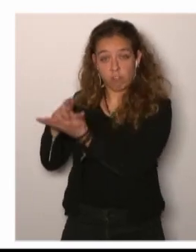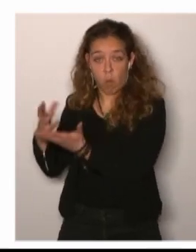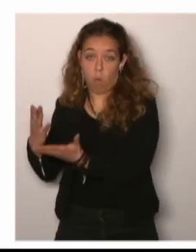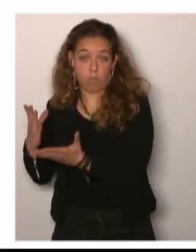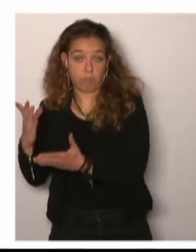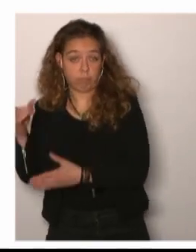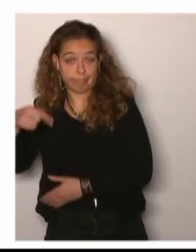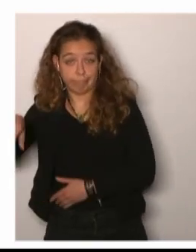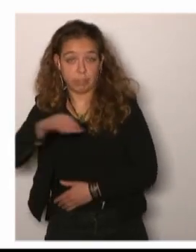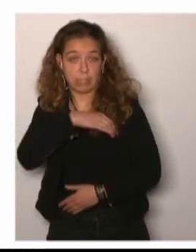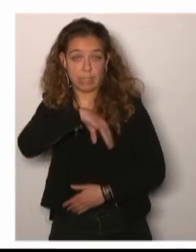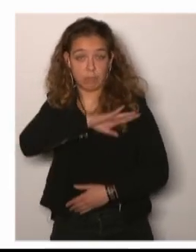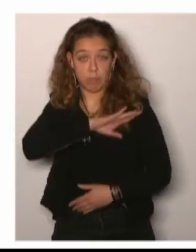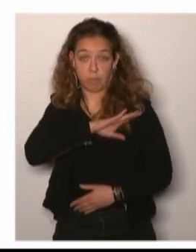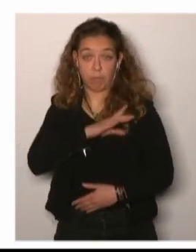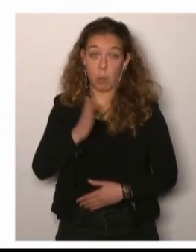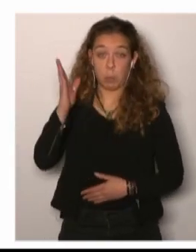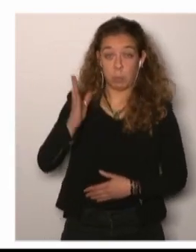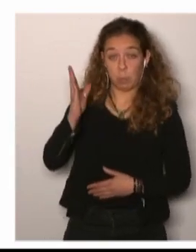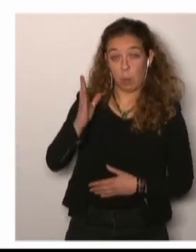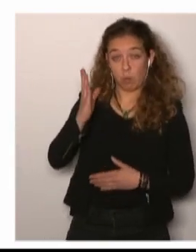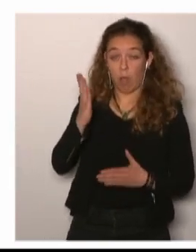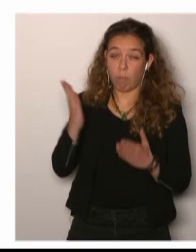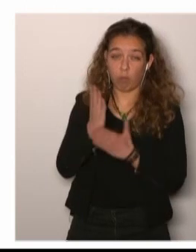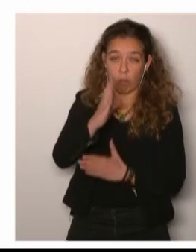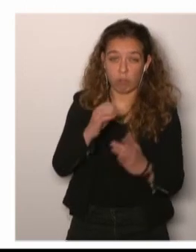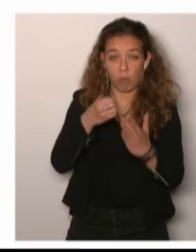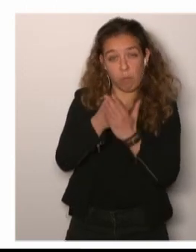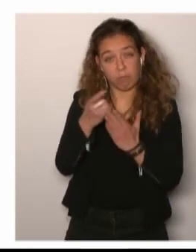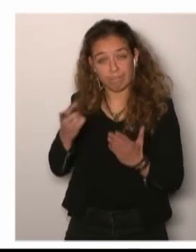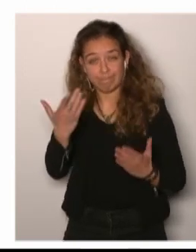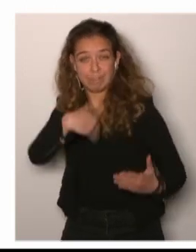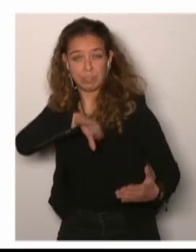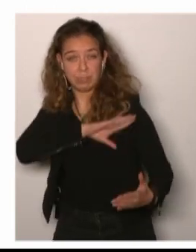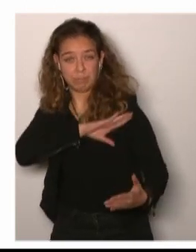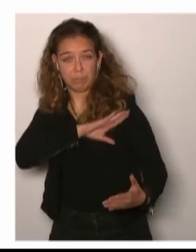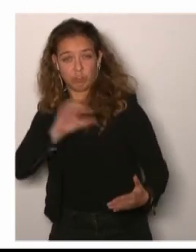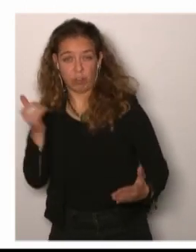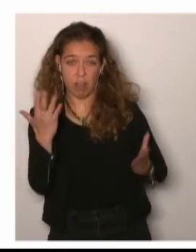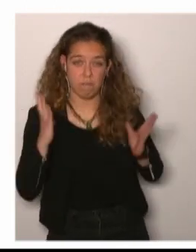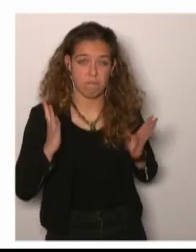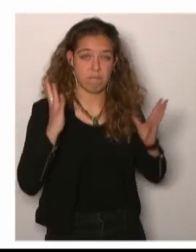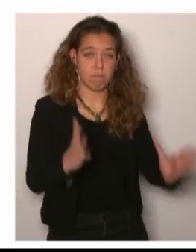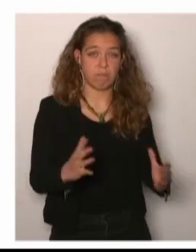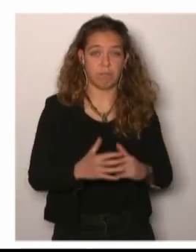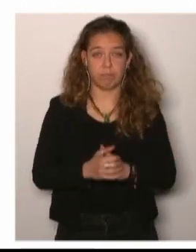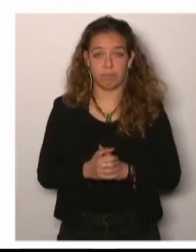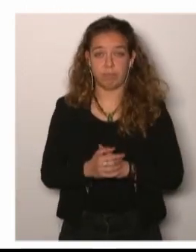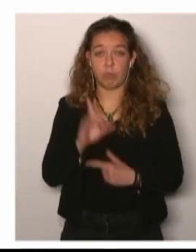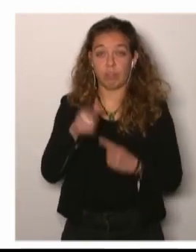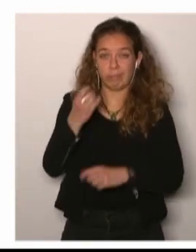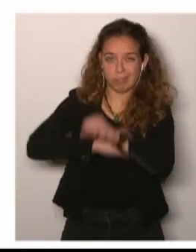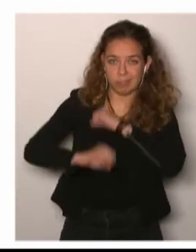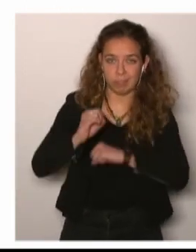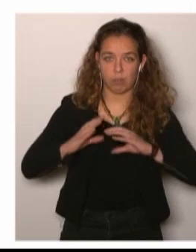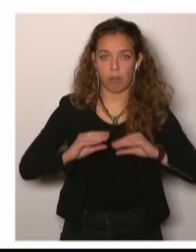commitment and support in implementing actions on the ground. And this